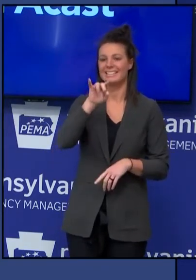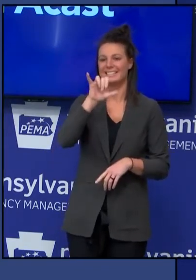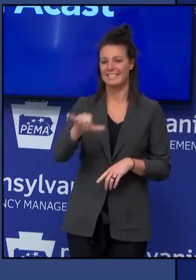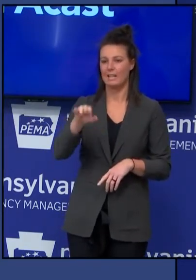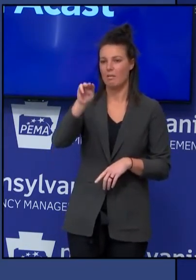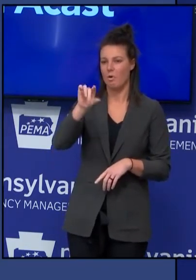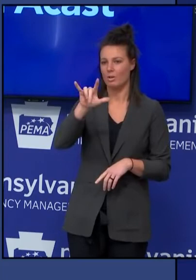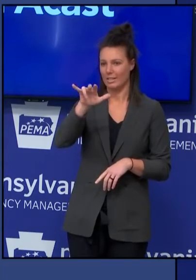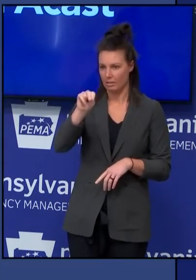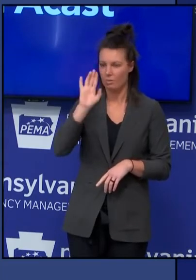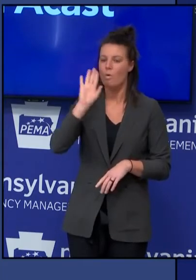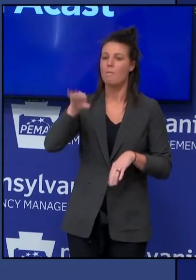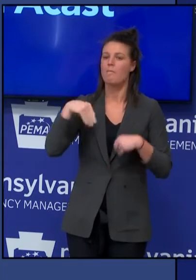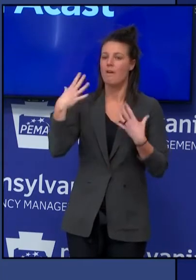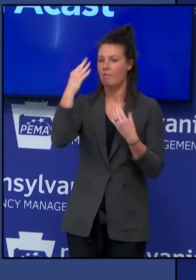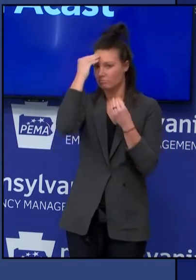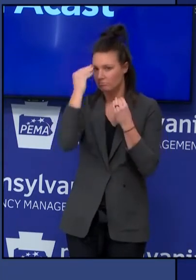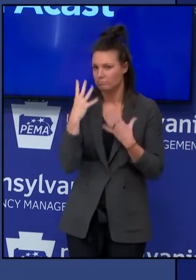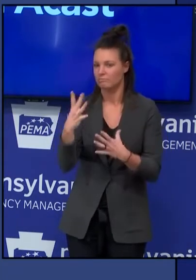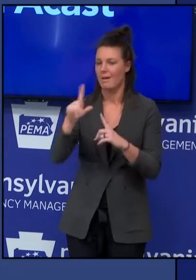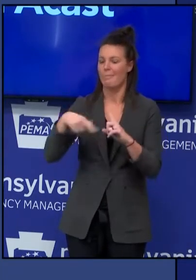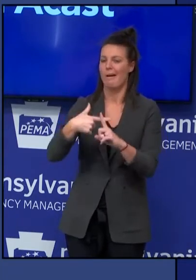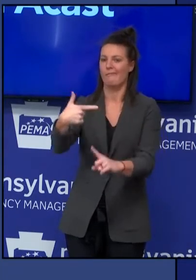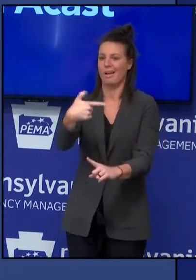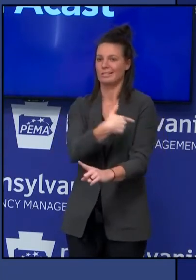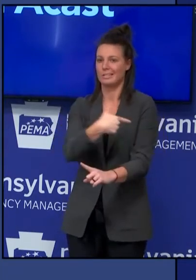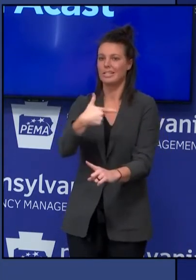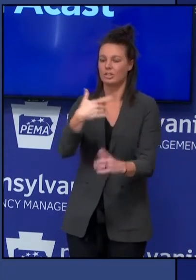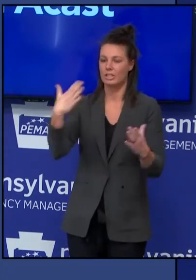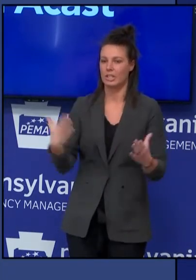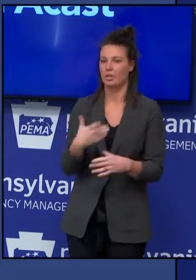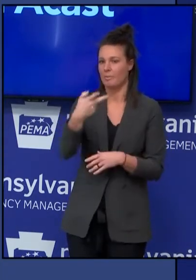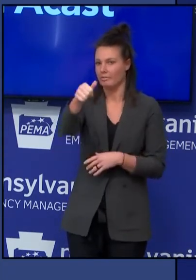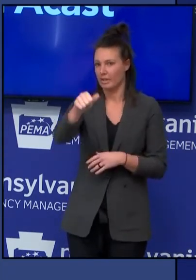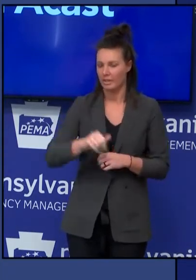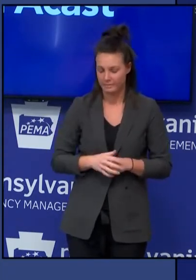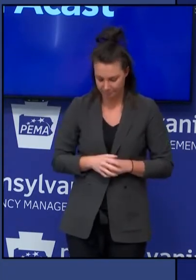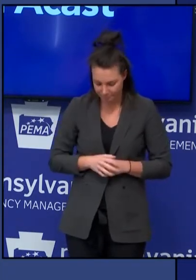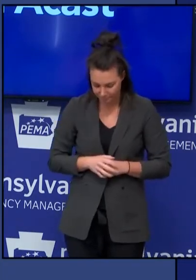Malden, who will provide an update on the vaccination effort in Pennsylvania.